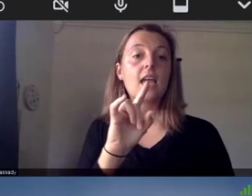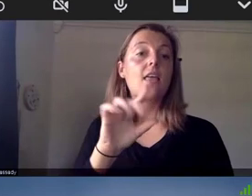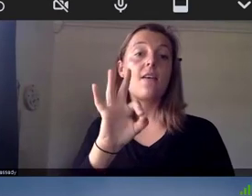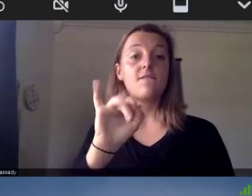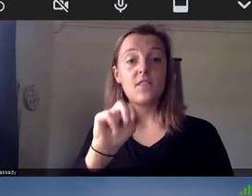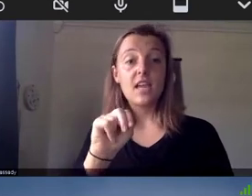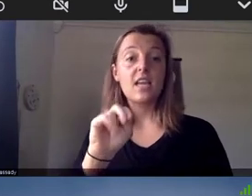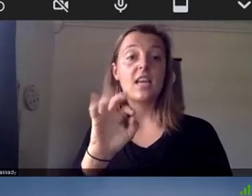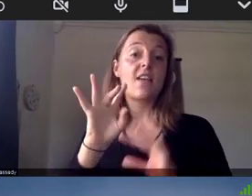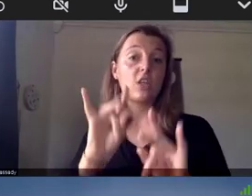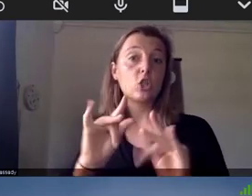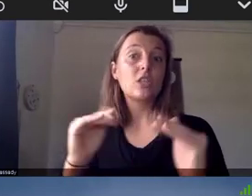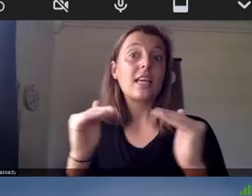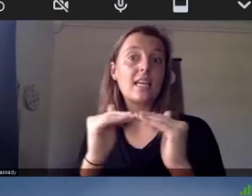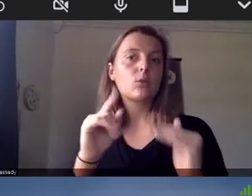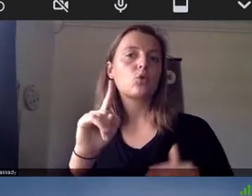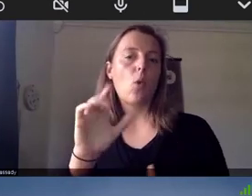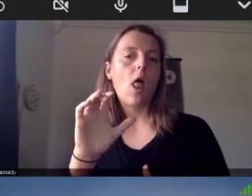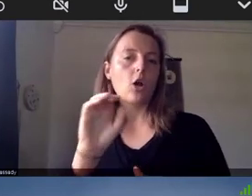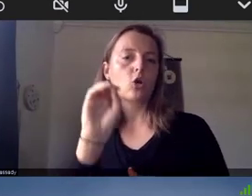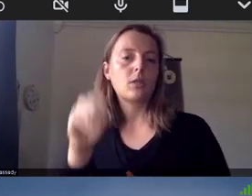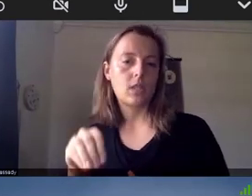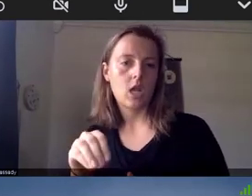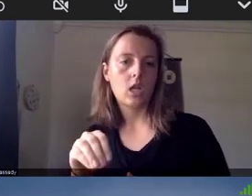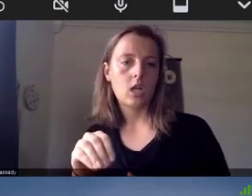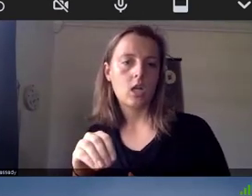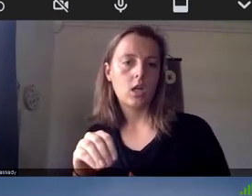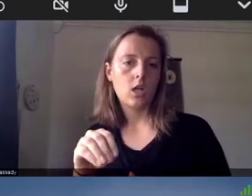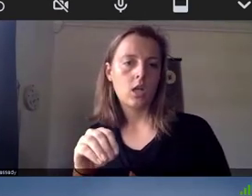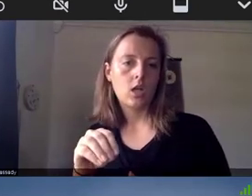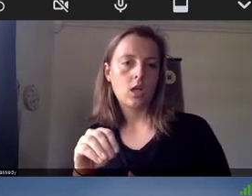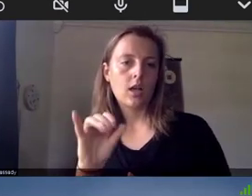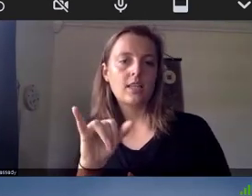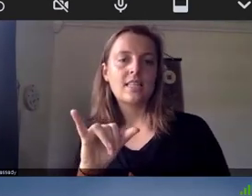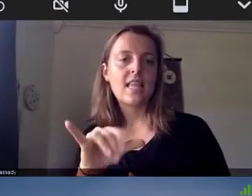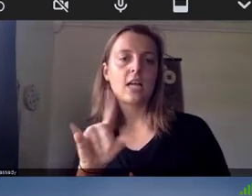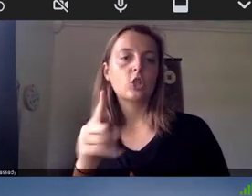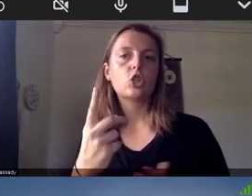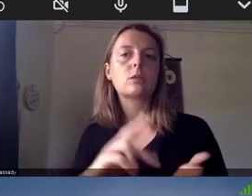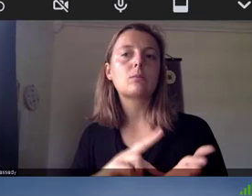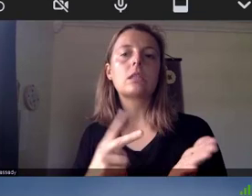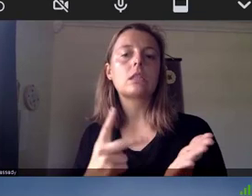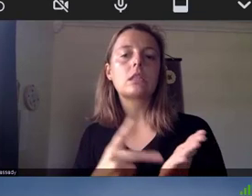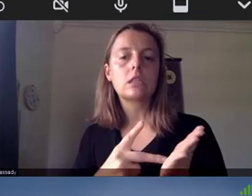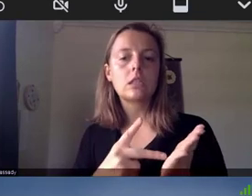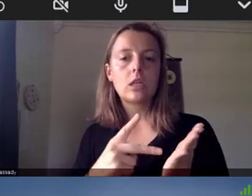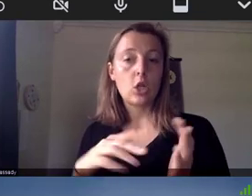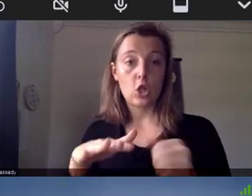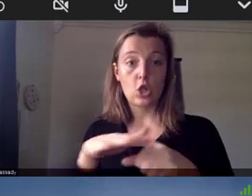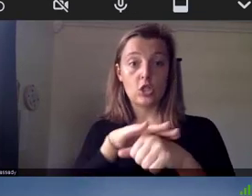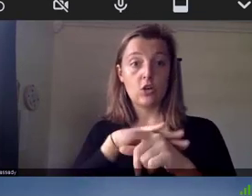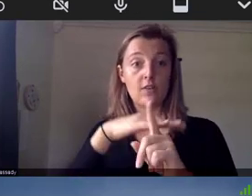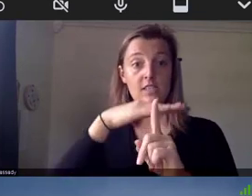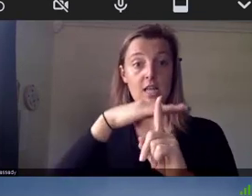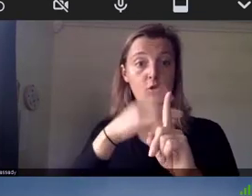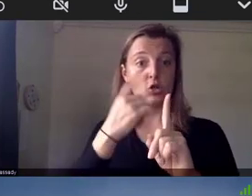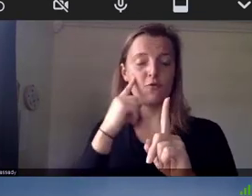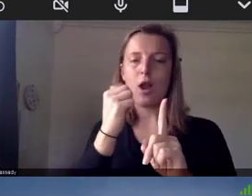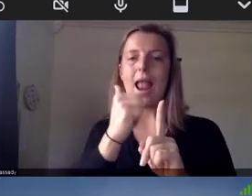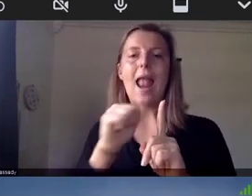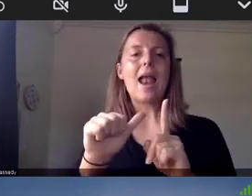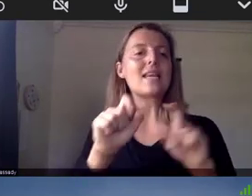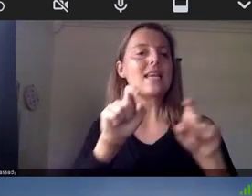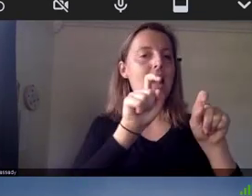Because and that's just telling you that the surface temperature at any given X is constant.